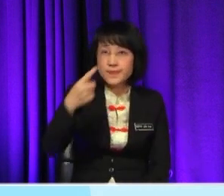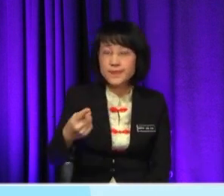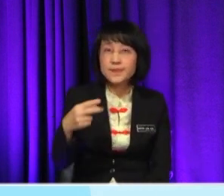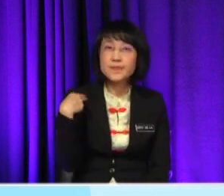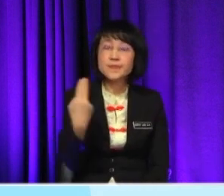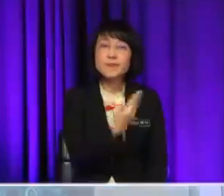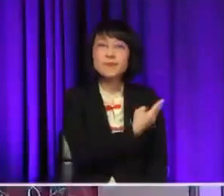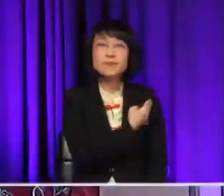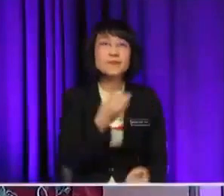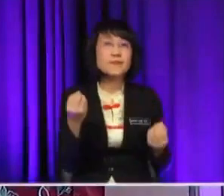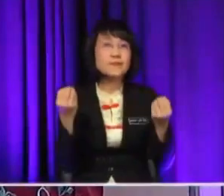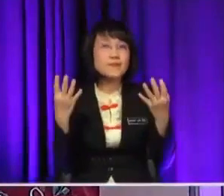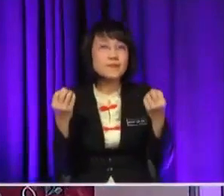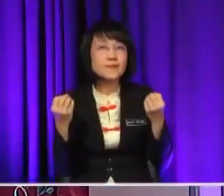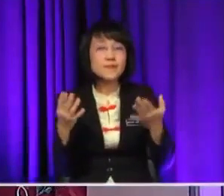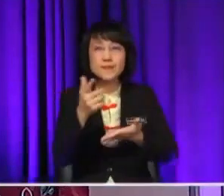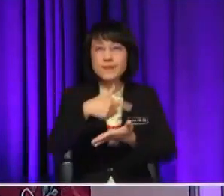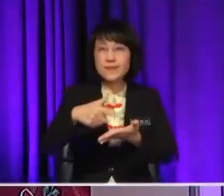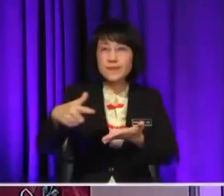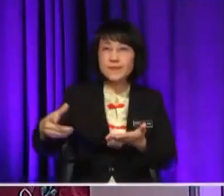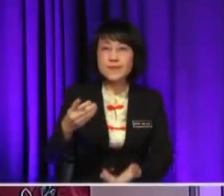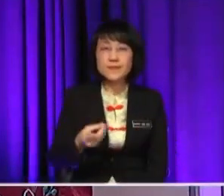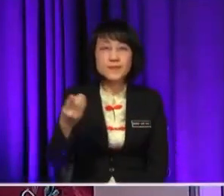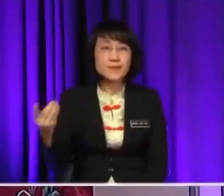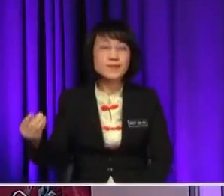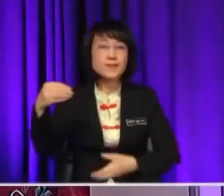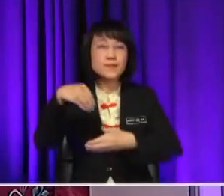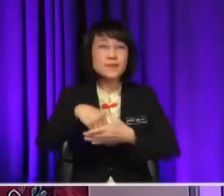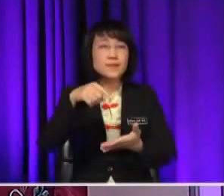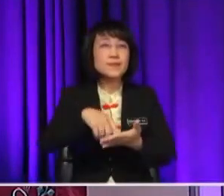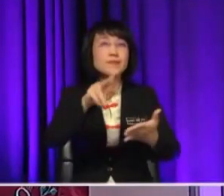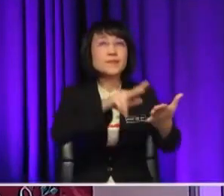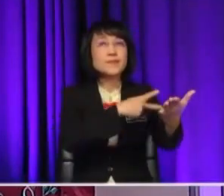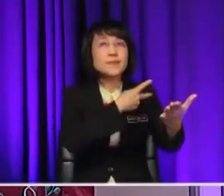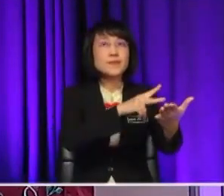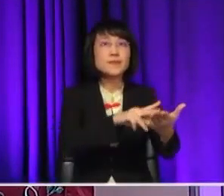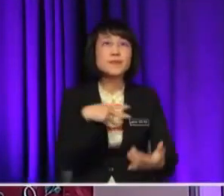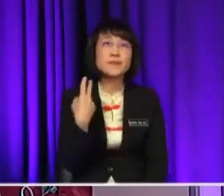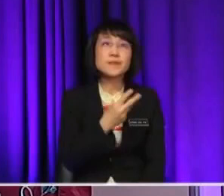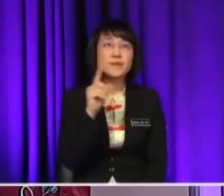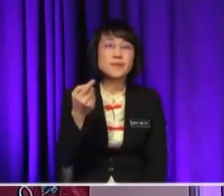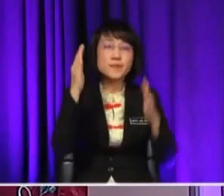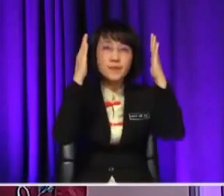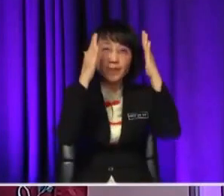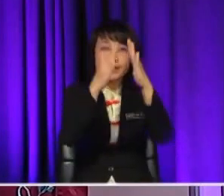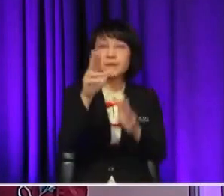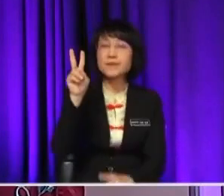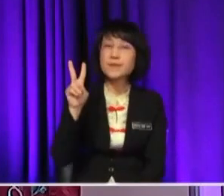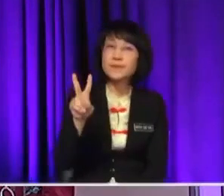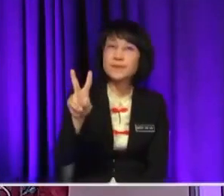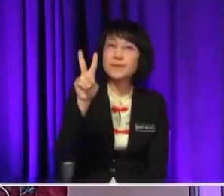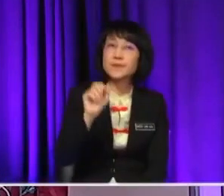loads of lit devices in this poem itself, but we are only going to focus on two,